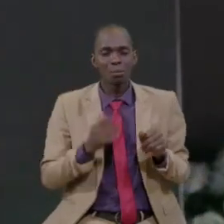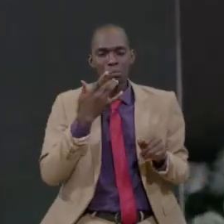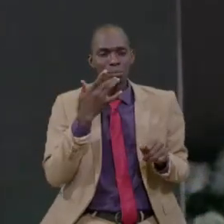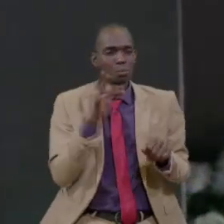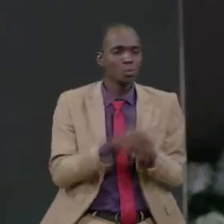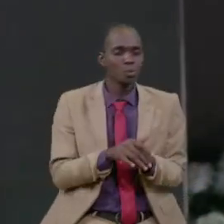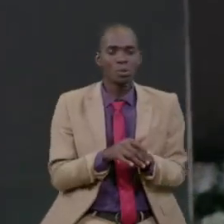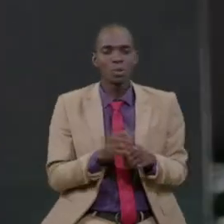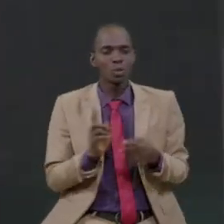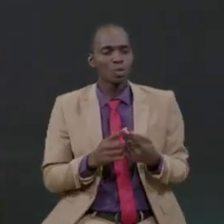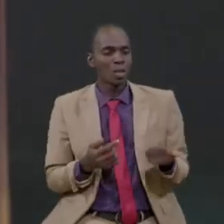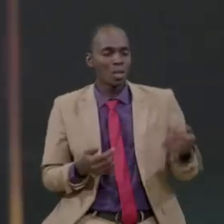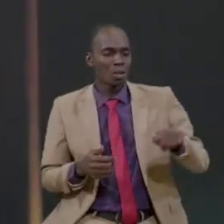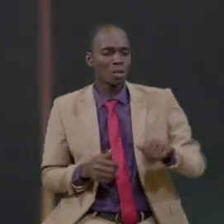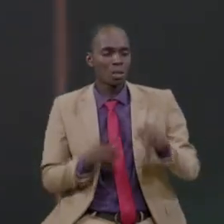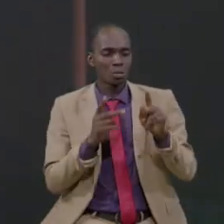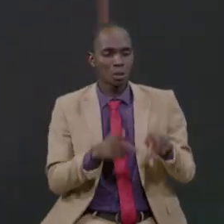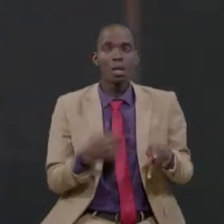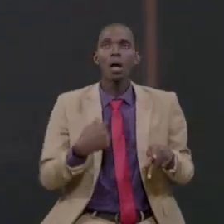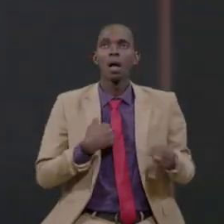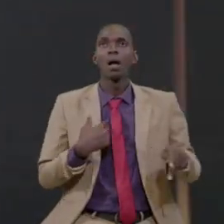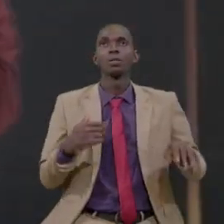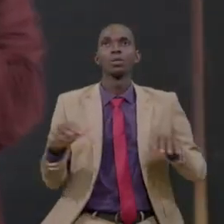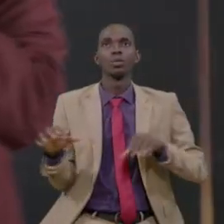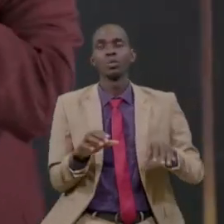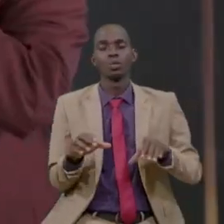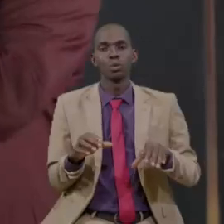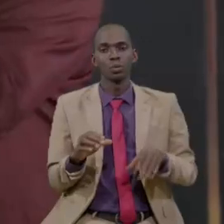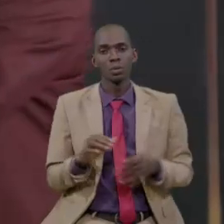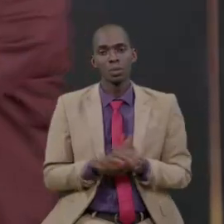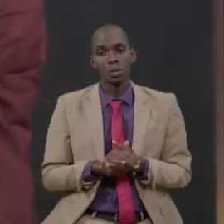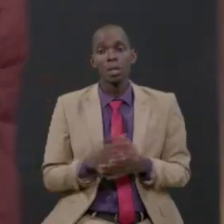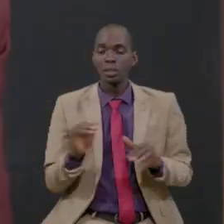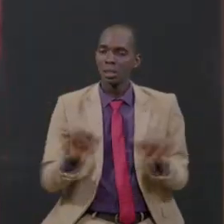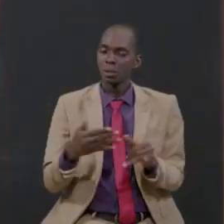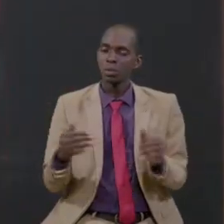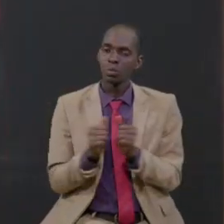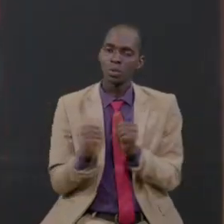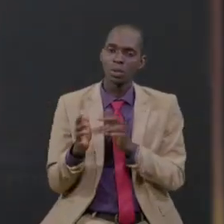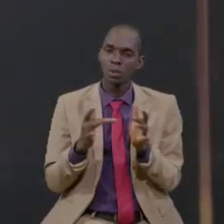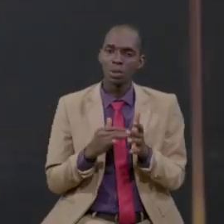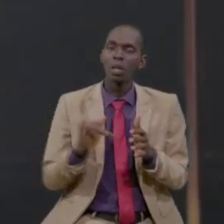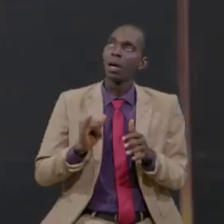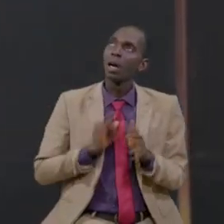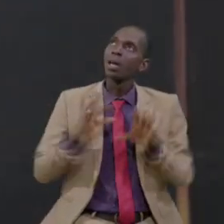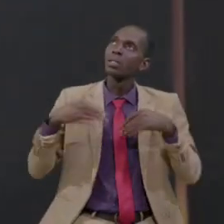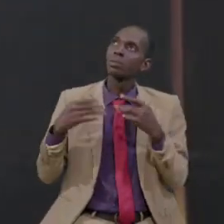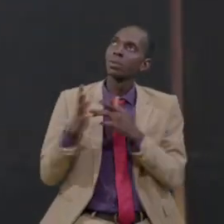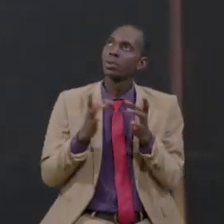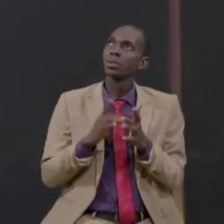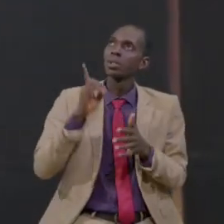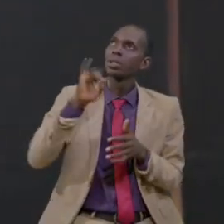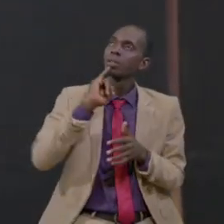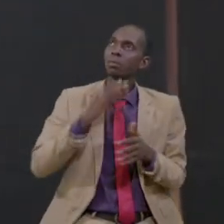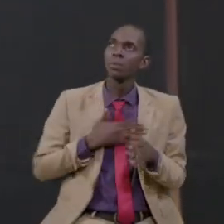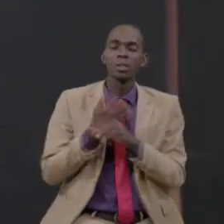I do. And that's how we take Jesus. Now I do. He is my Savior. He is my Lord.